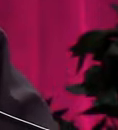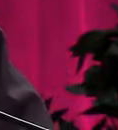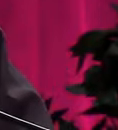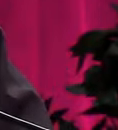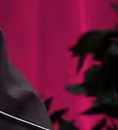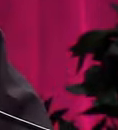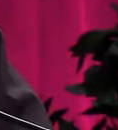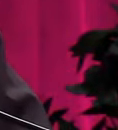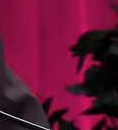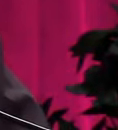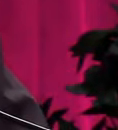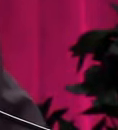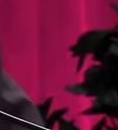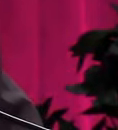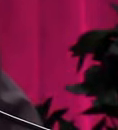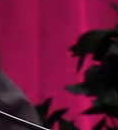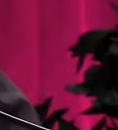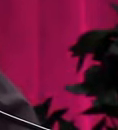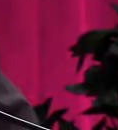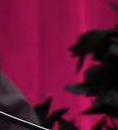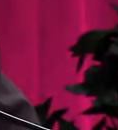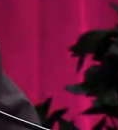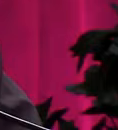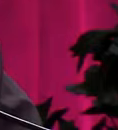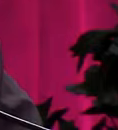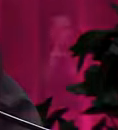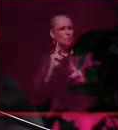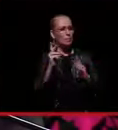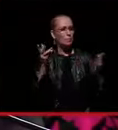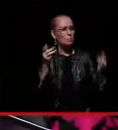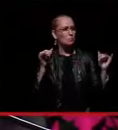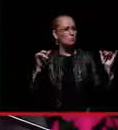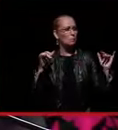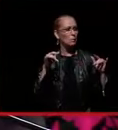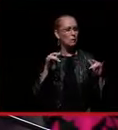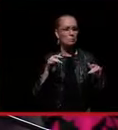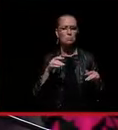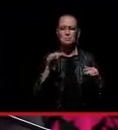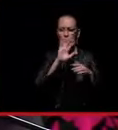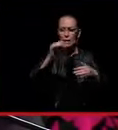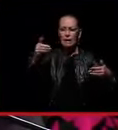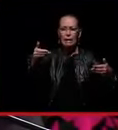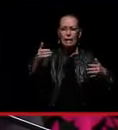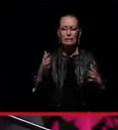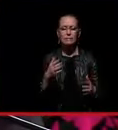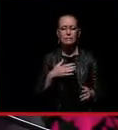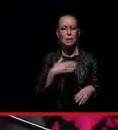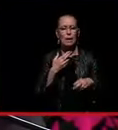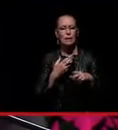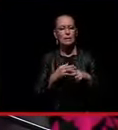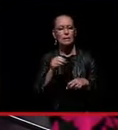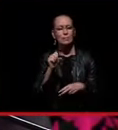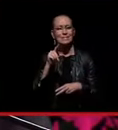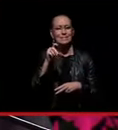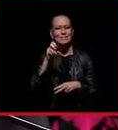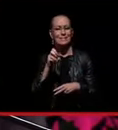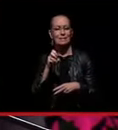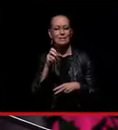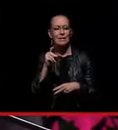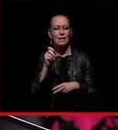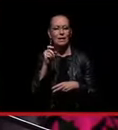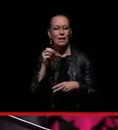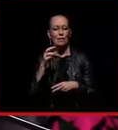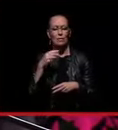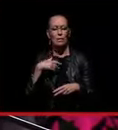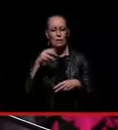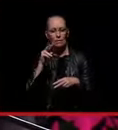of the college, graduating students and guests. My name is Steve Keller. I'm the Executive Vice President and Chief Academic